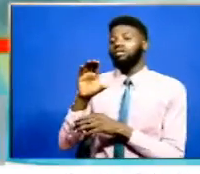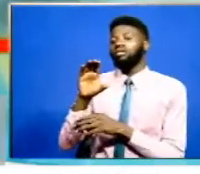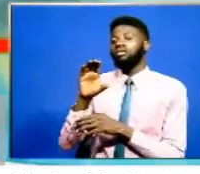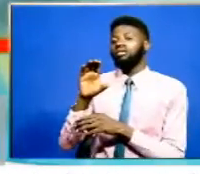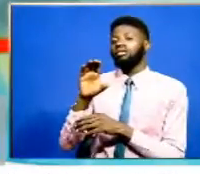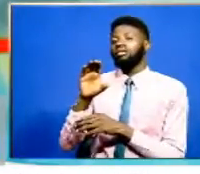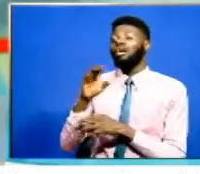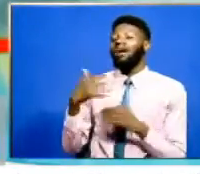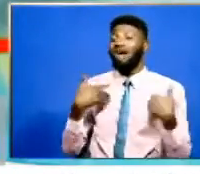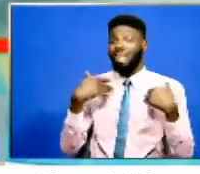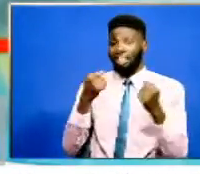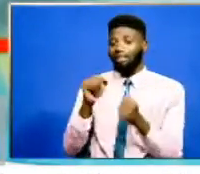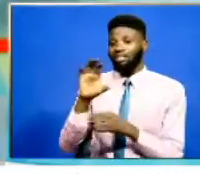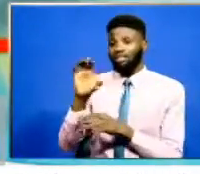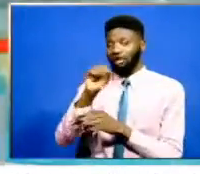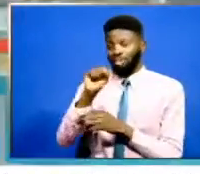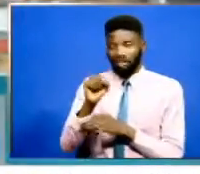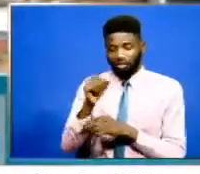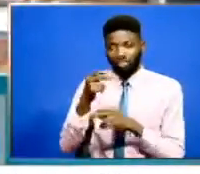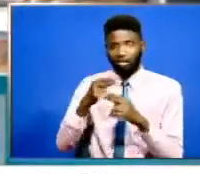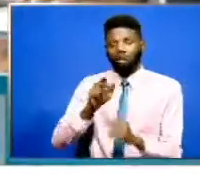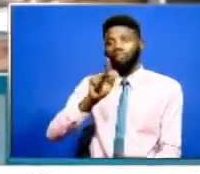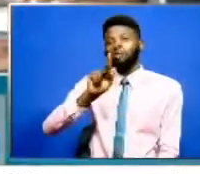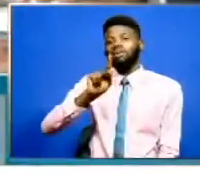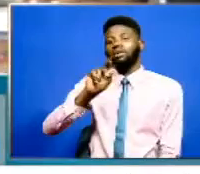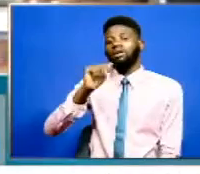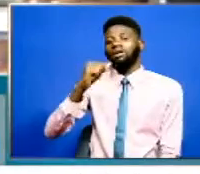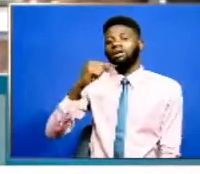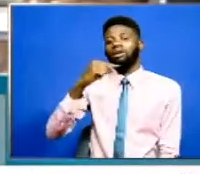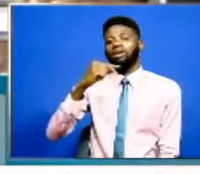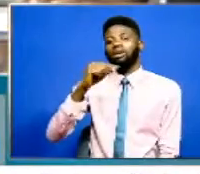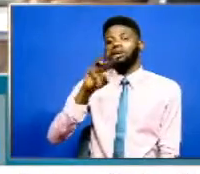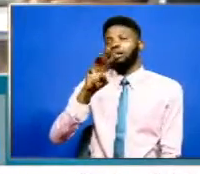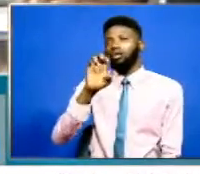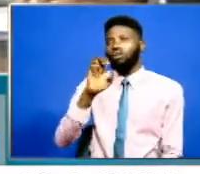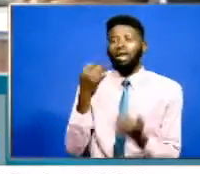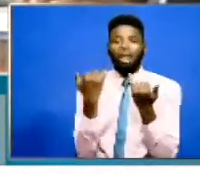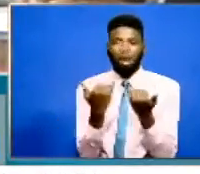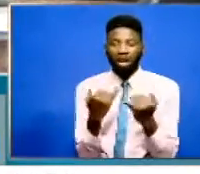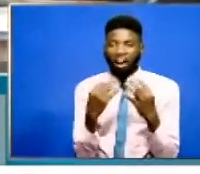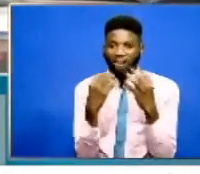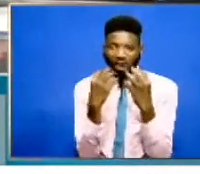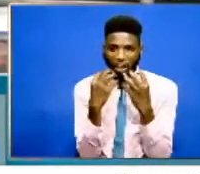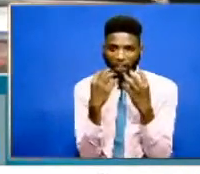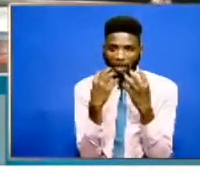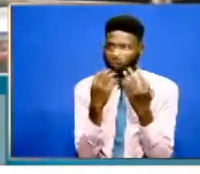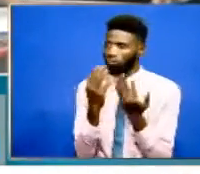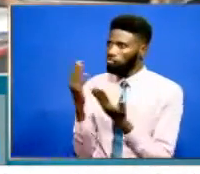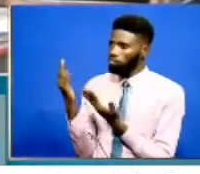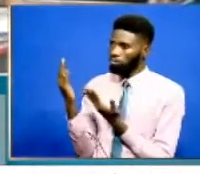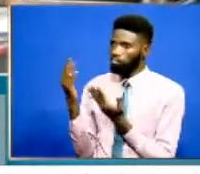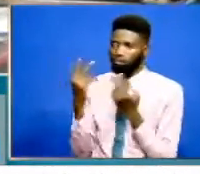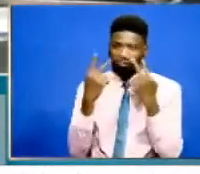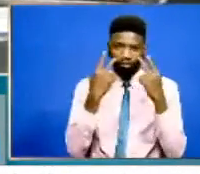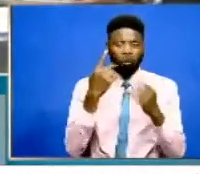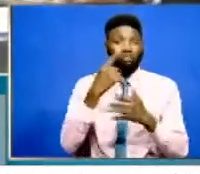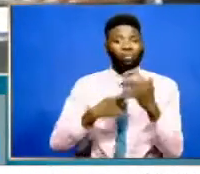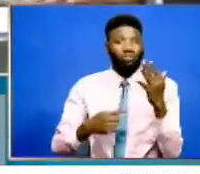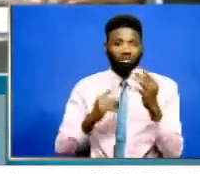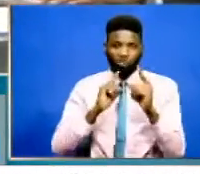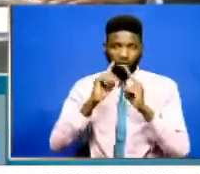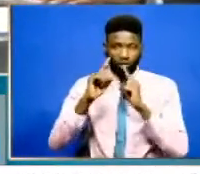Health CS, Mutahi Kagwe is currently having a presser. Let's dash there and know exactly what he's talking about.